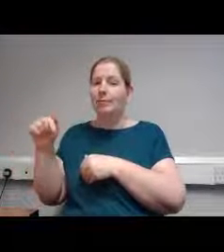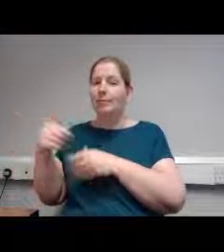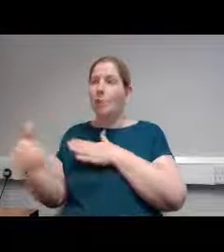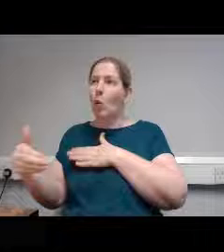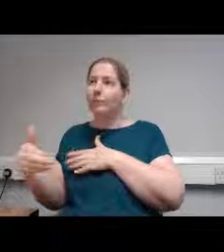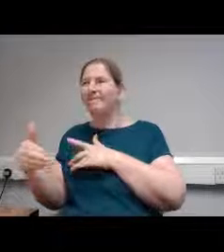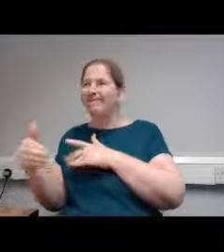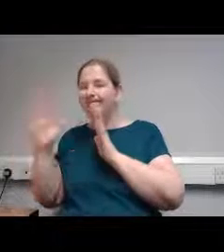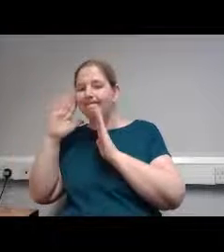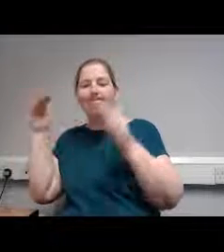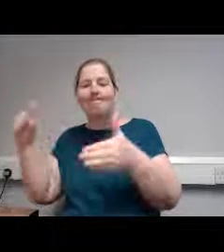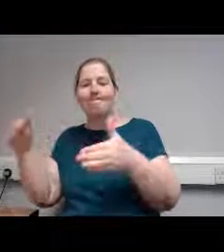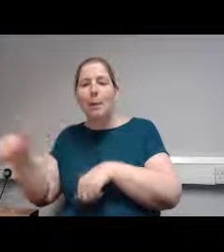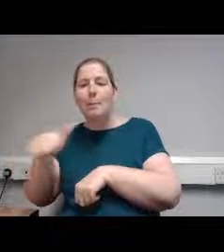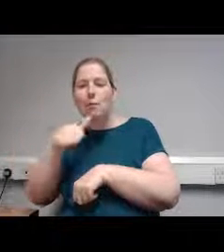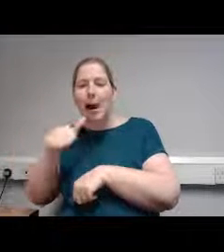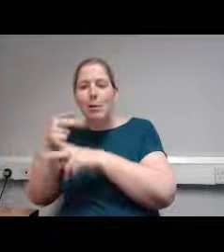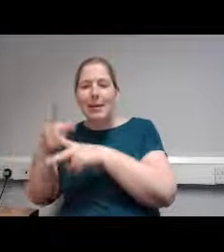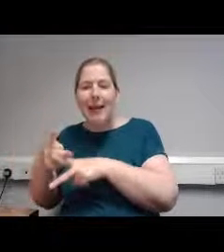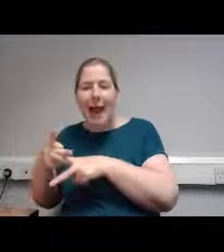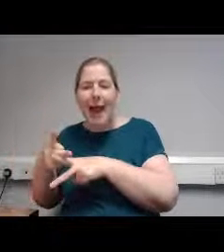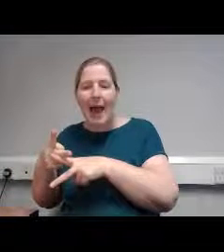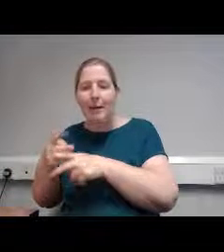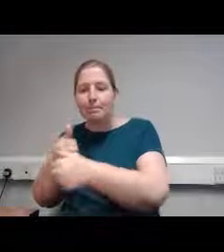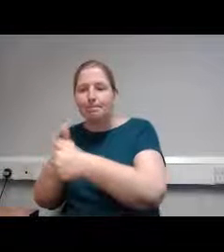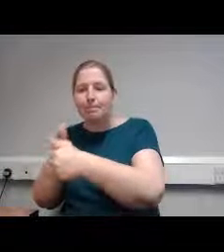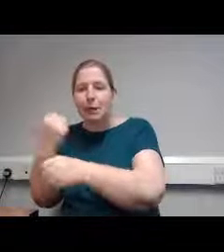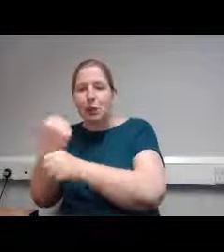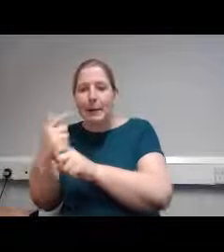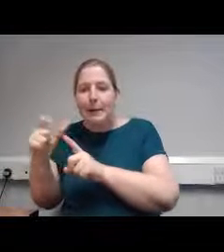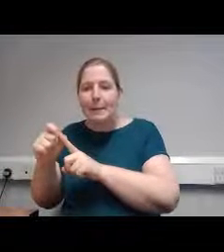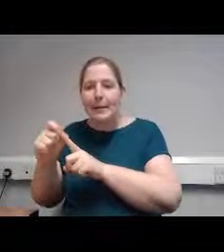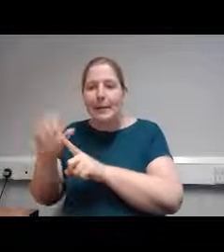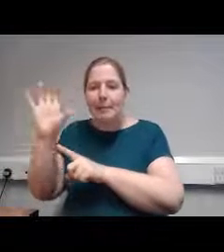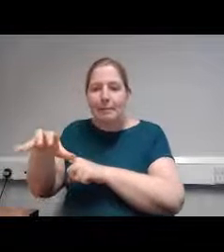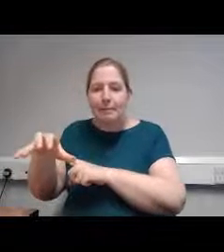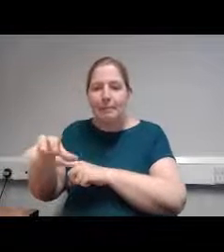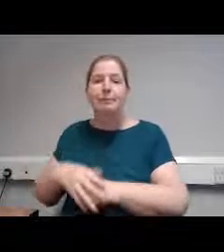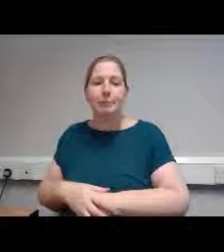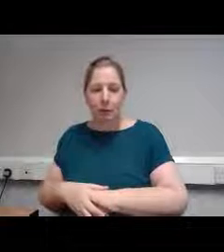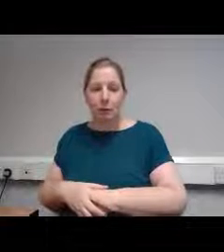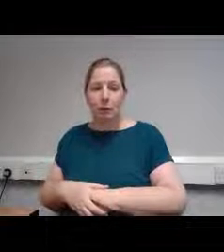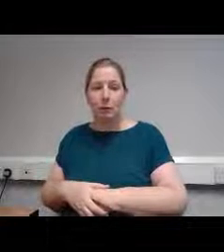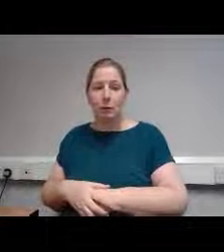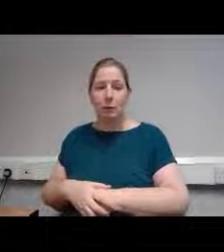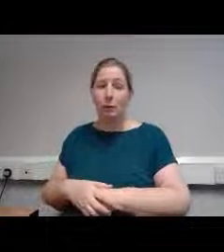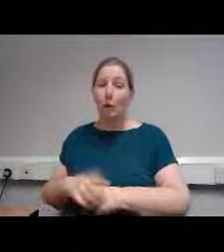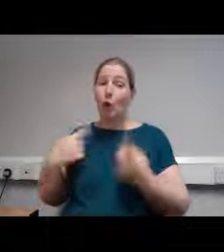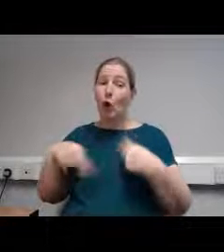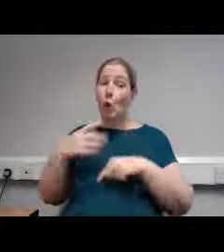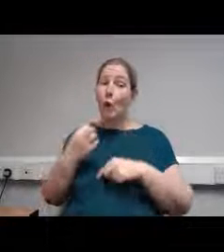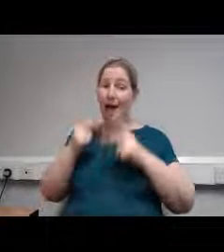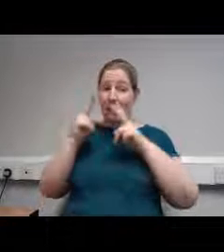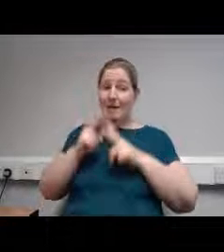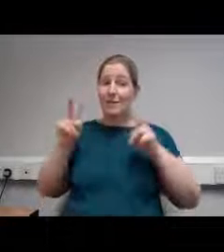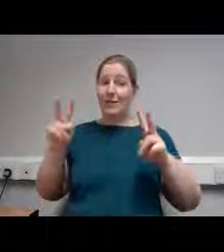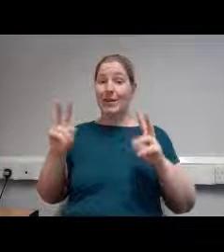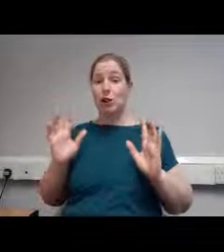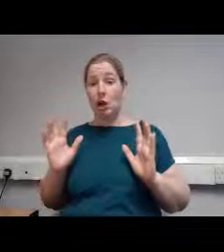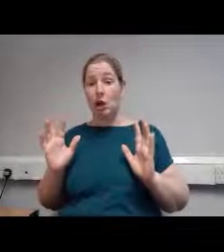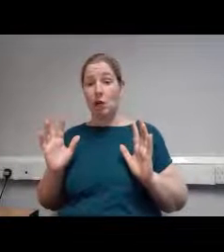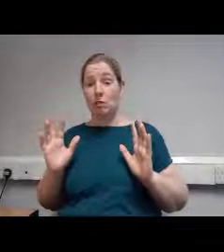care emphasis and supports our GP practice colleagues. We do have a mission and vision statement for